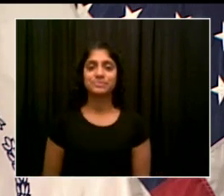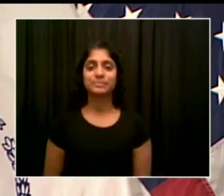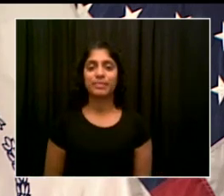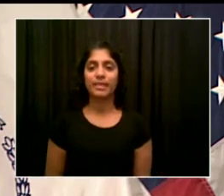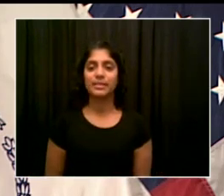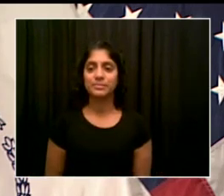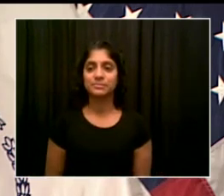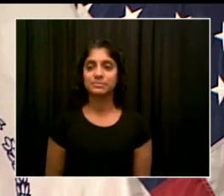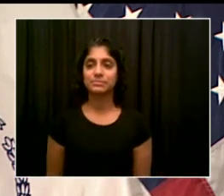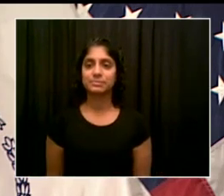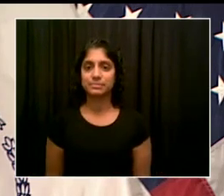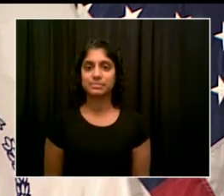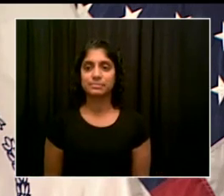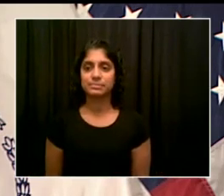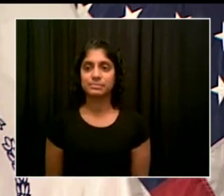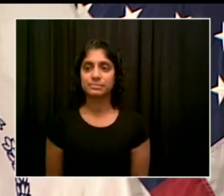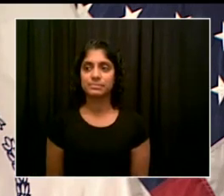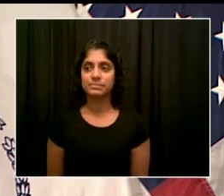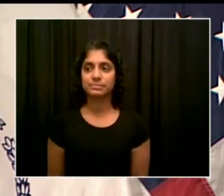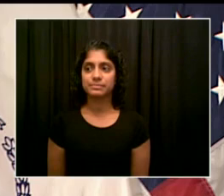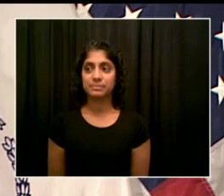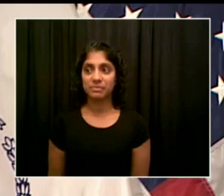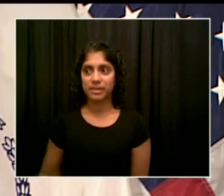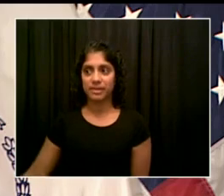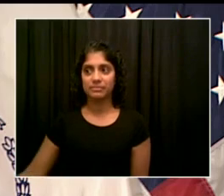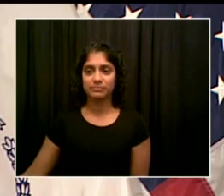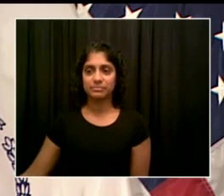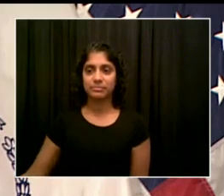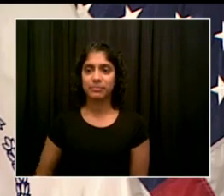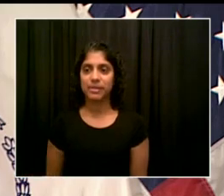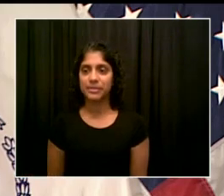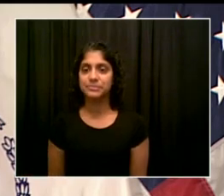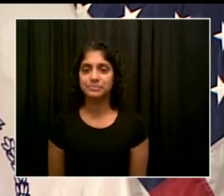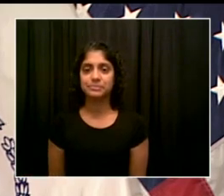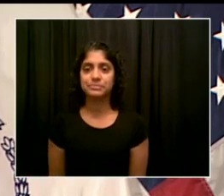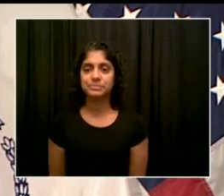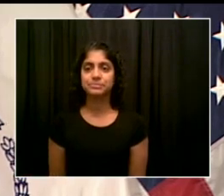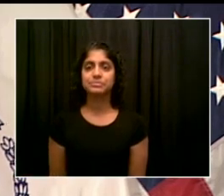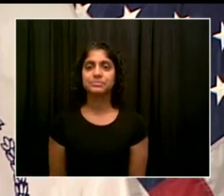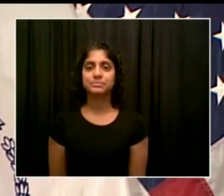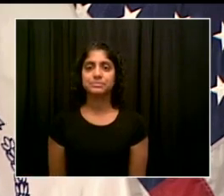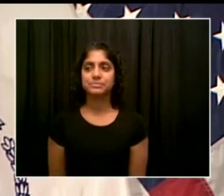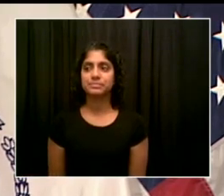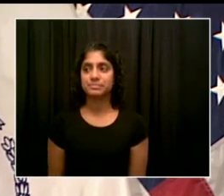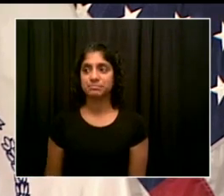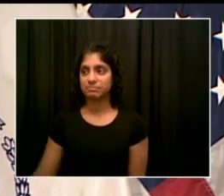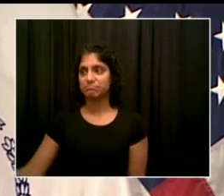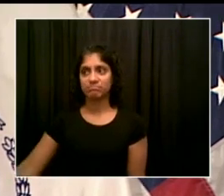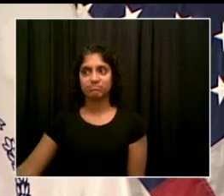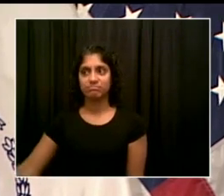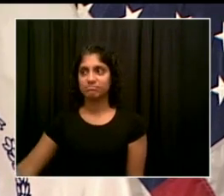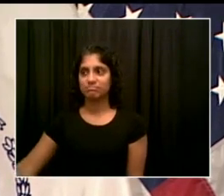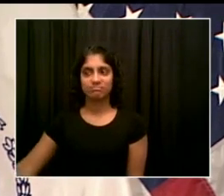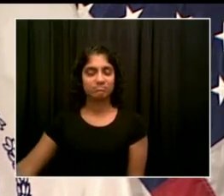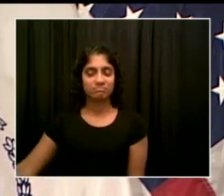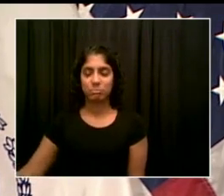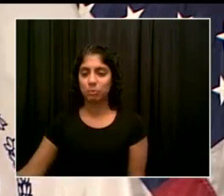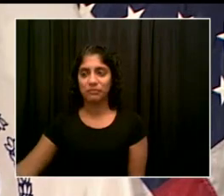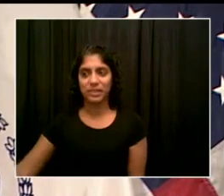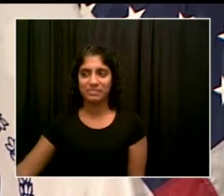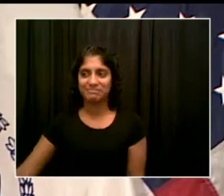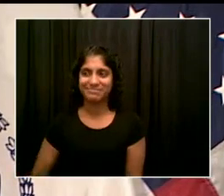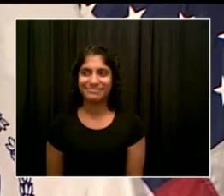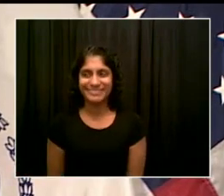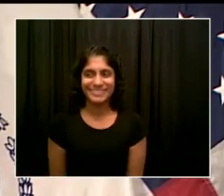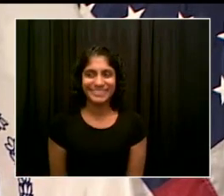semana. Tenemos que seguir luchando contra el COVID juntos. With that, let's turn to our